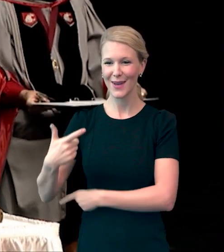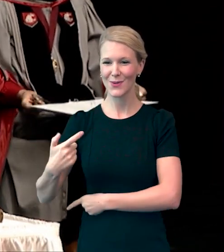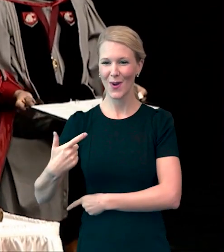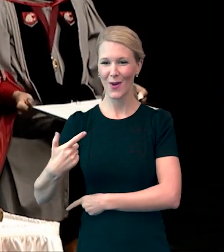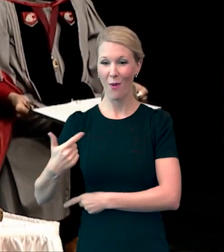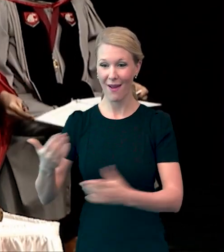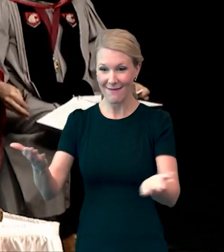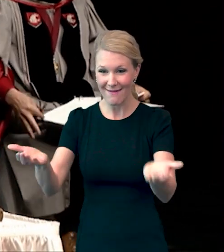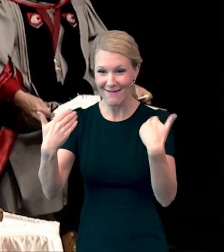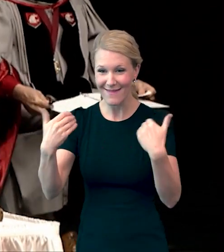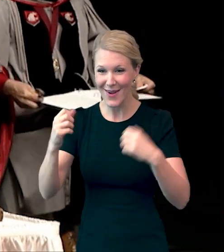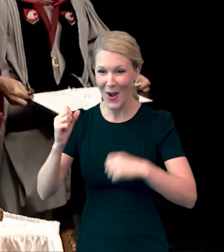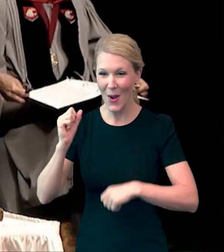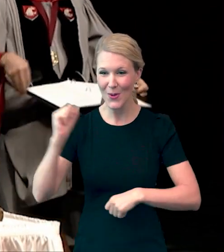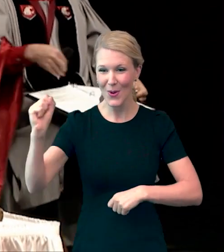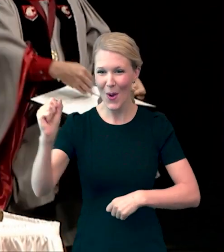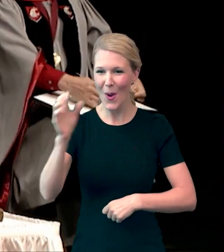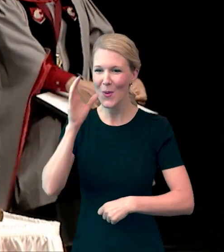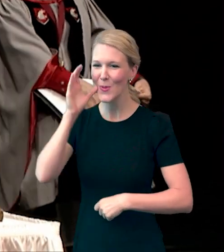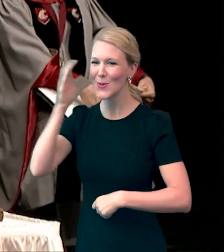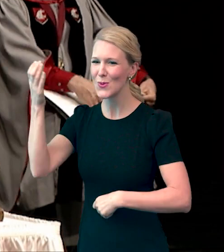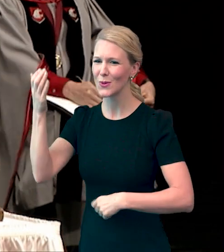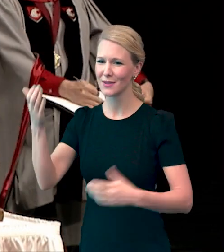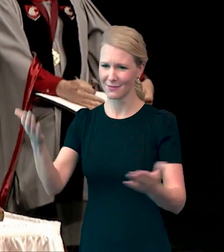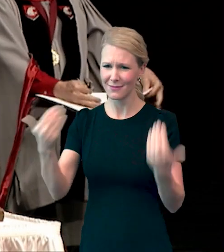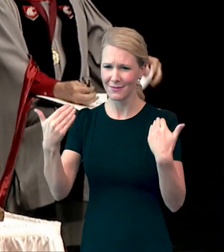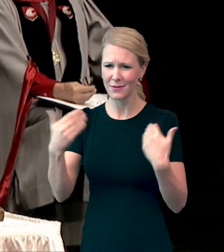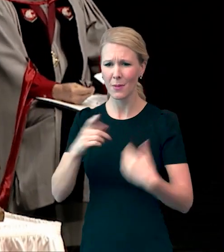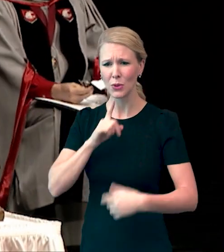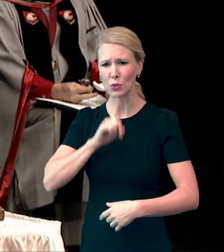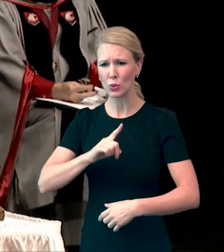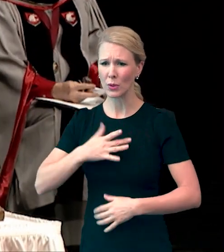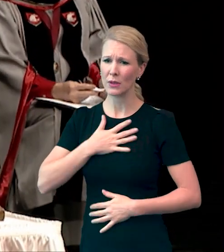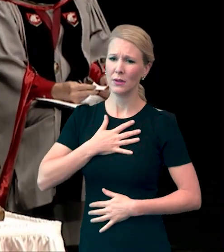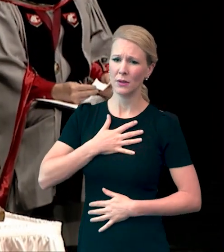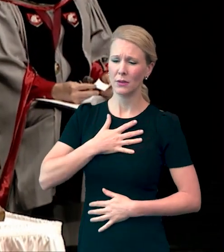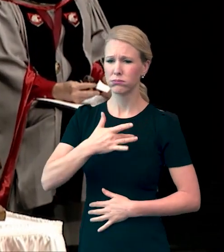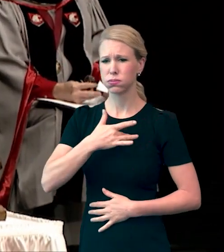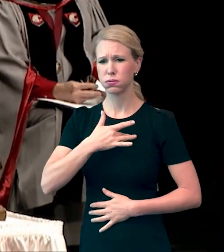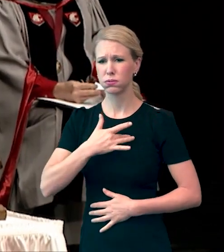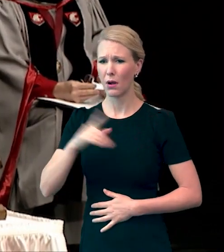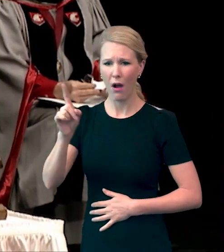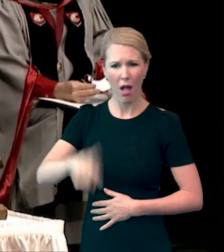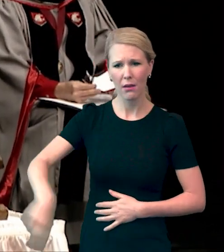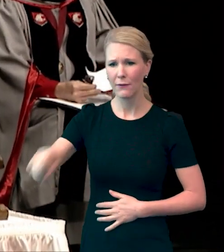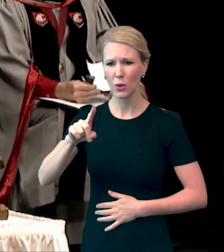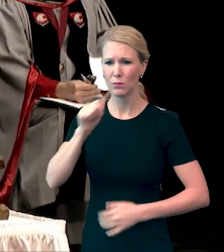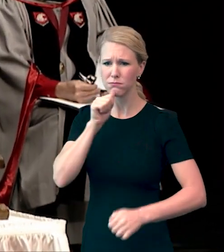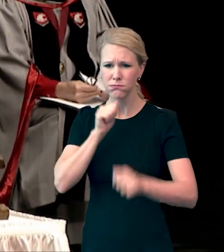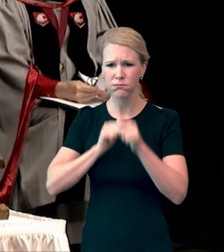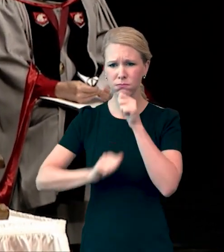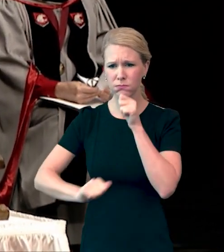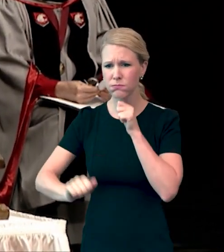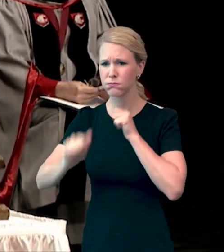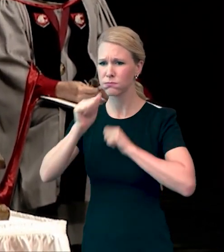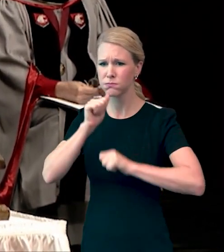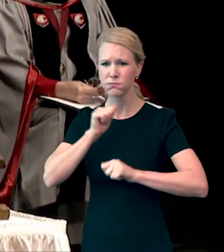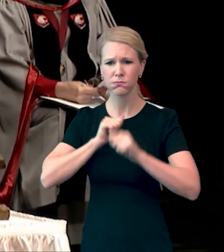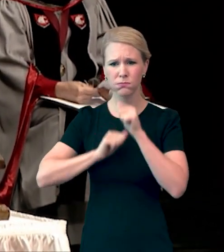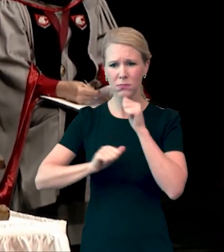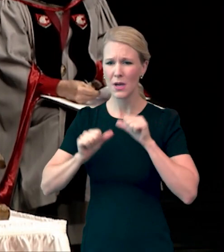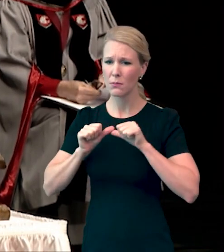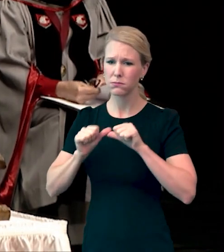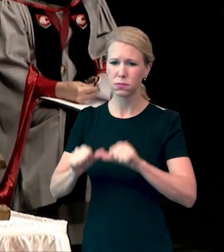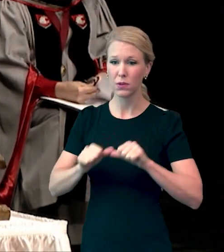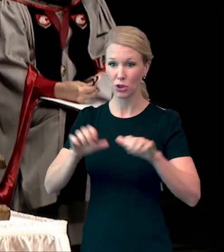big, hearty Go Cougs? I say these words from the bottom of my heart. For you have persevered in the face of one of the